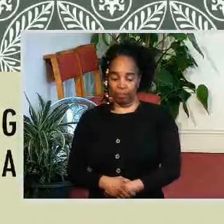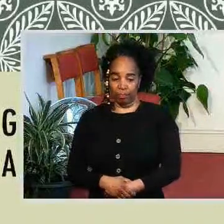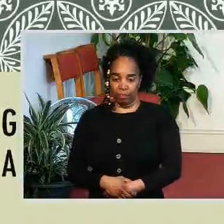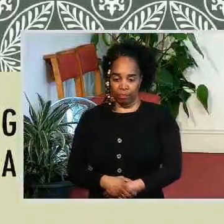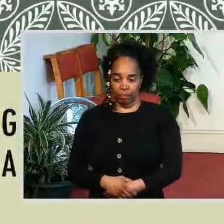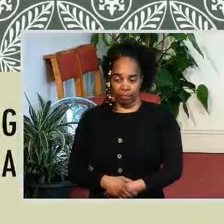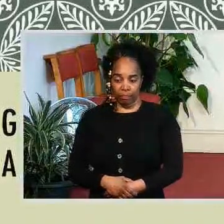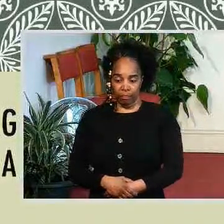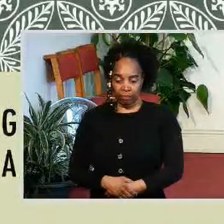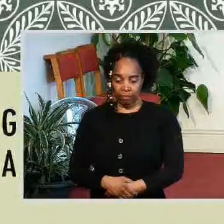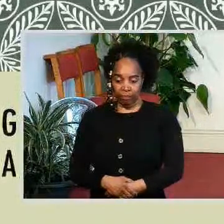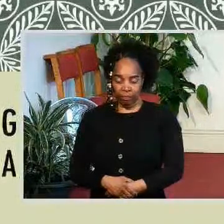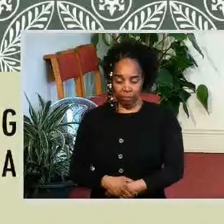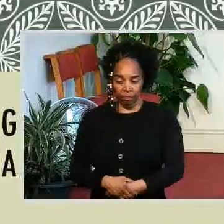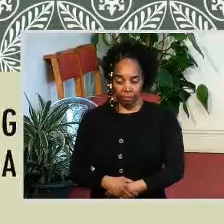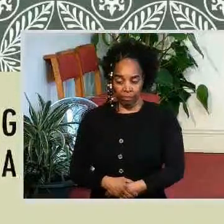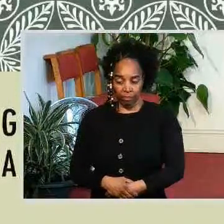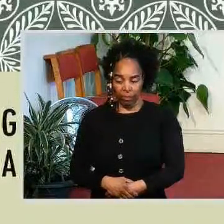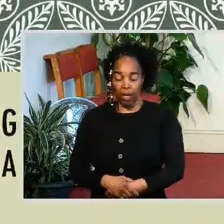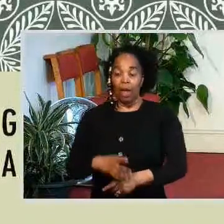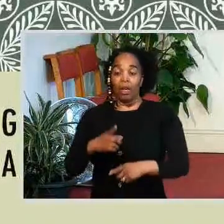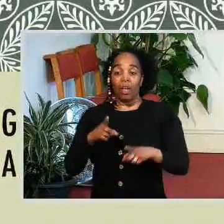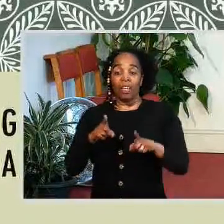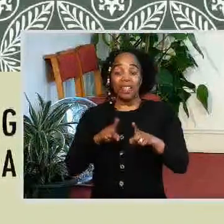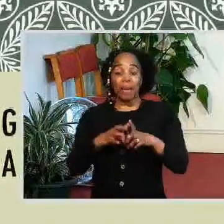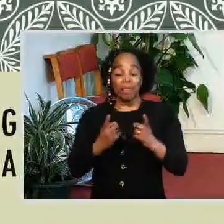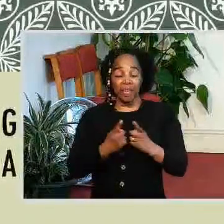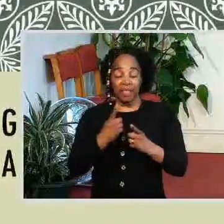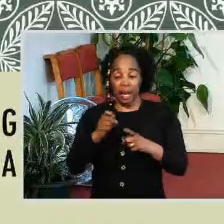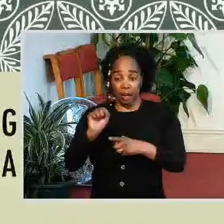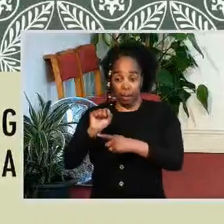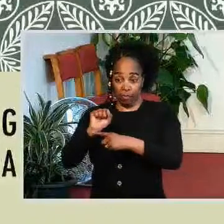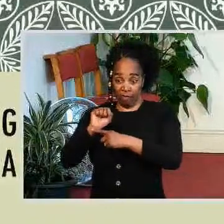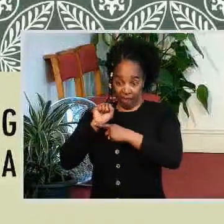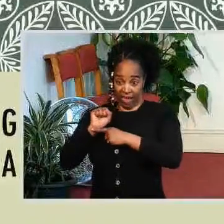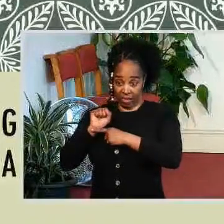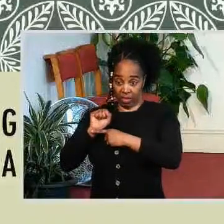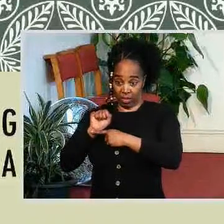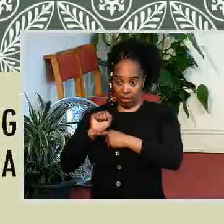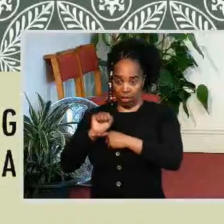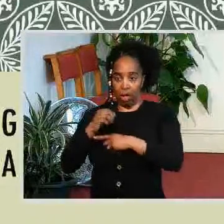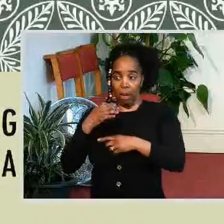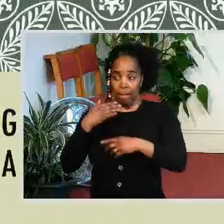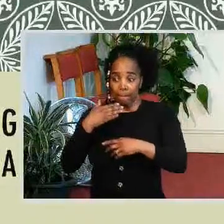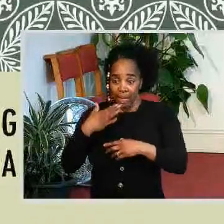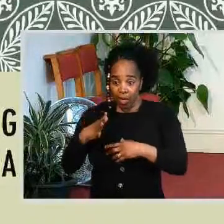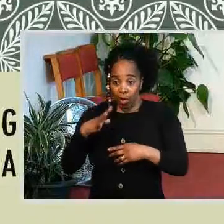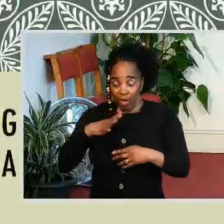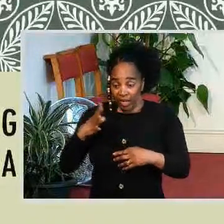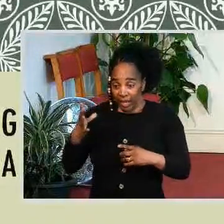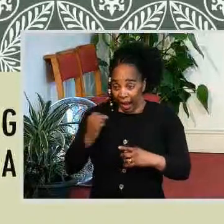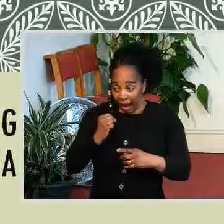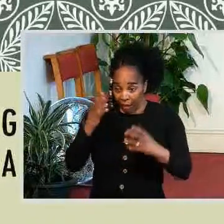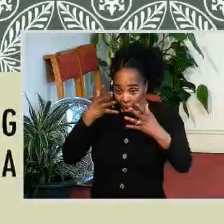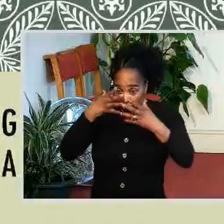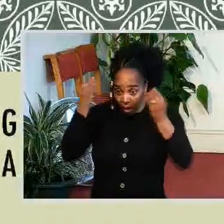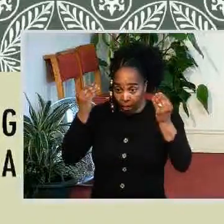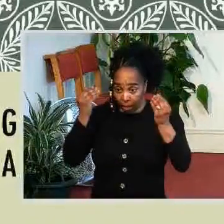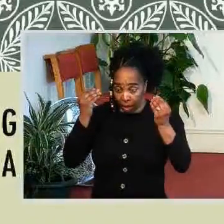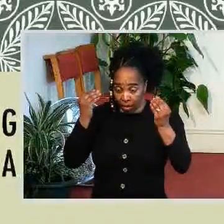signs that some of these same things can also maybe prevent getting it, and for those who have Alzheimer's, it